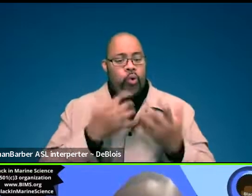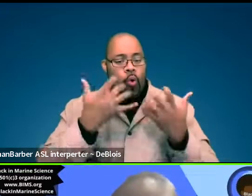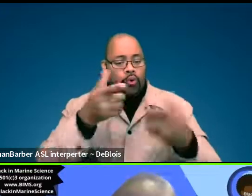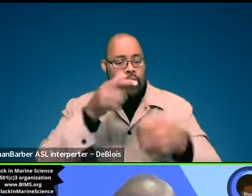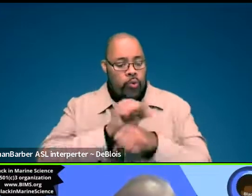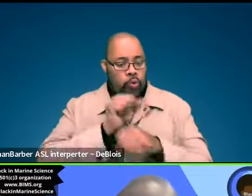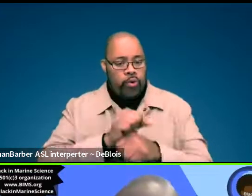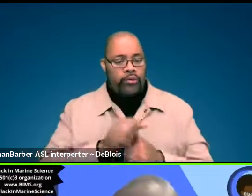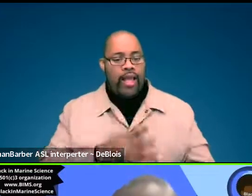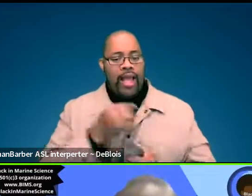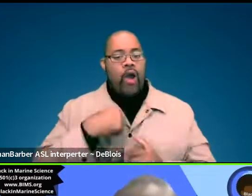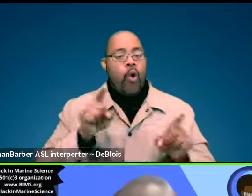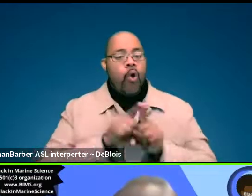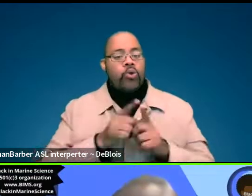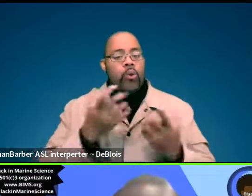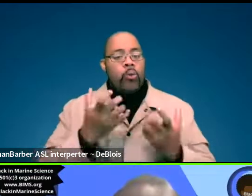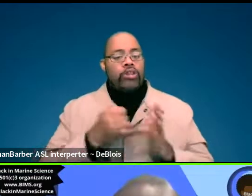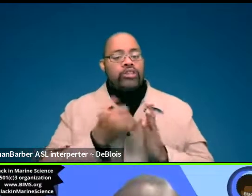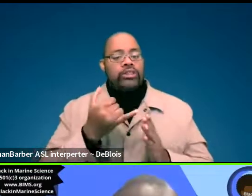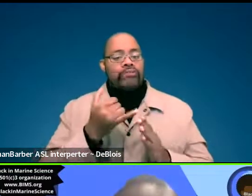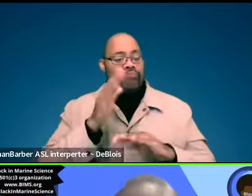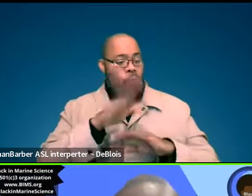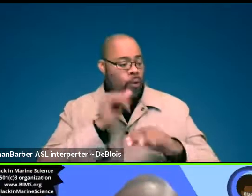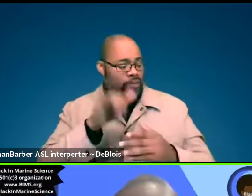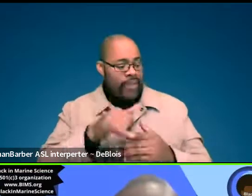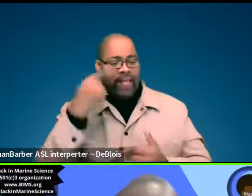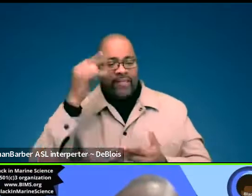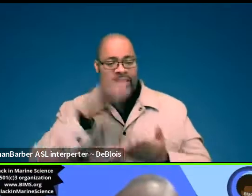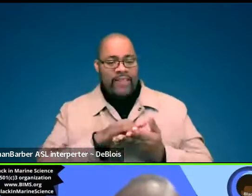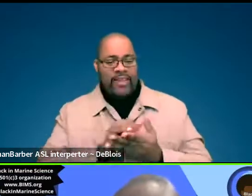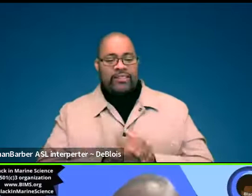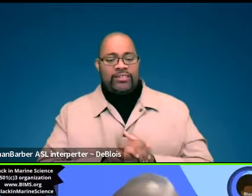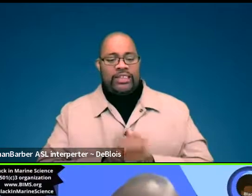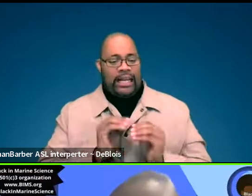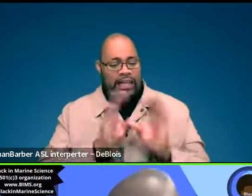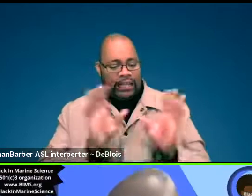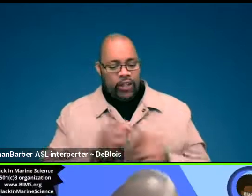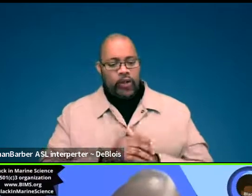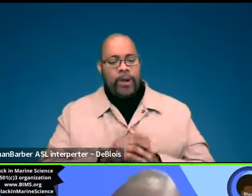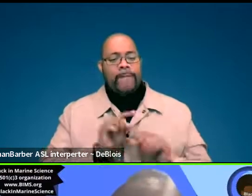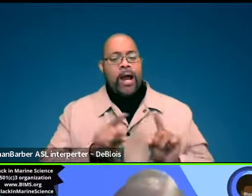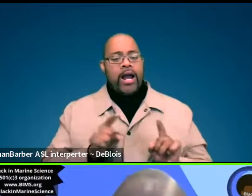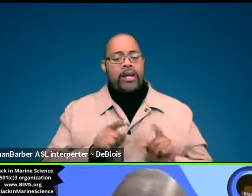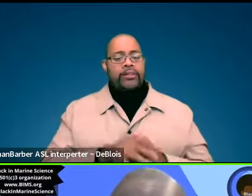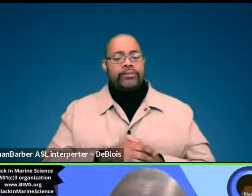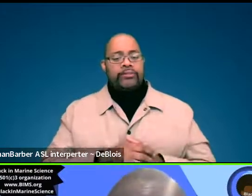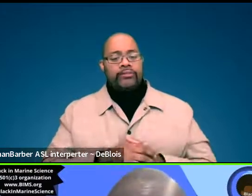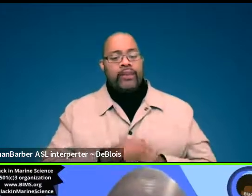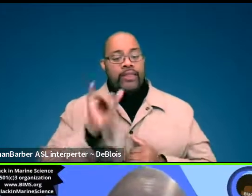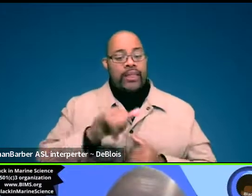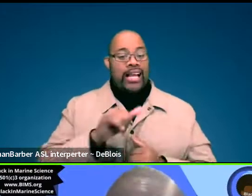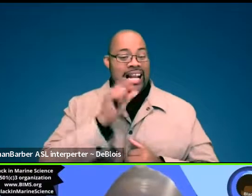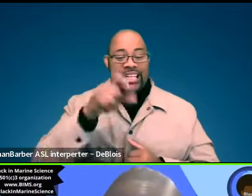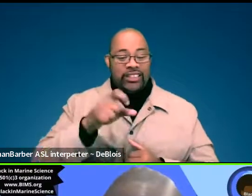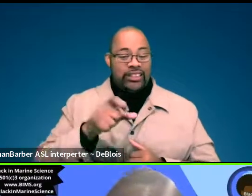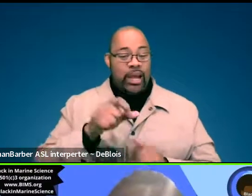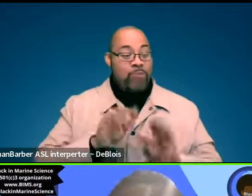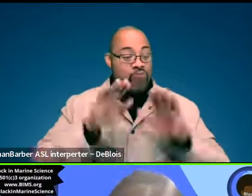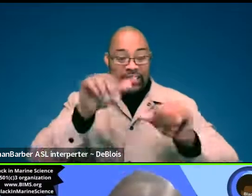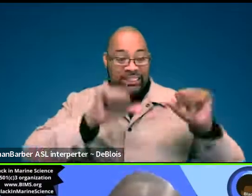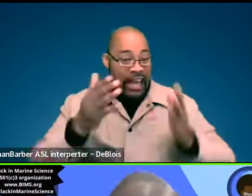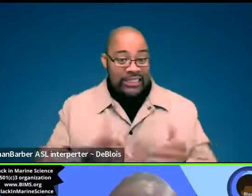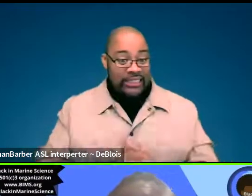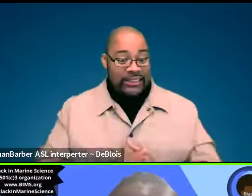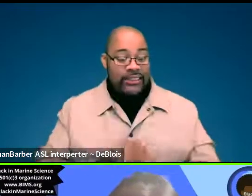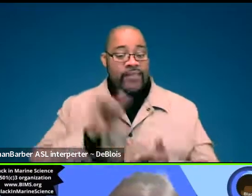work with. And I also want to just call this out because I think it's clear, but these aren't necessarily marine scientists,